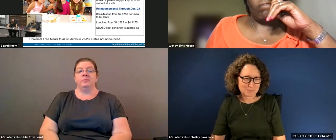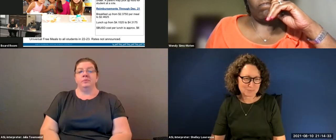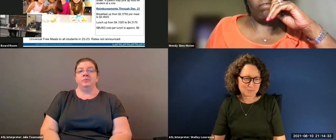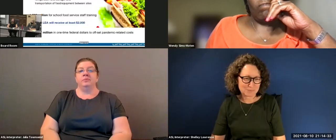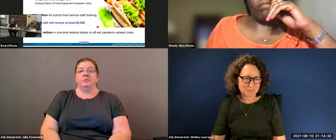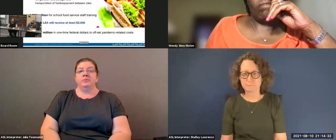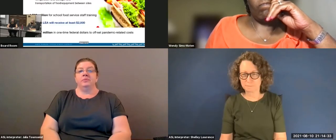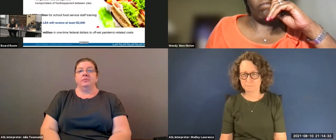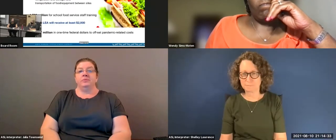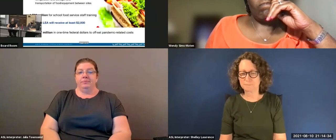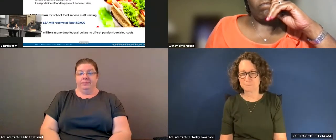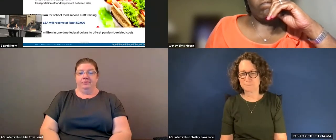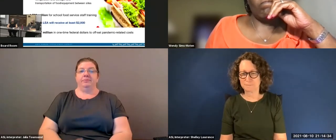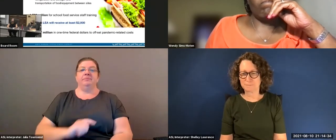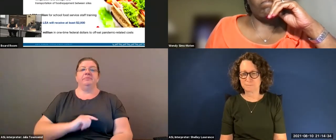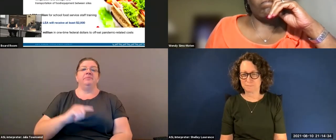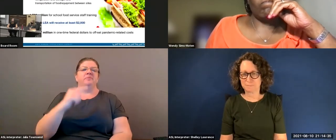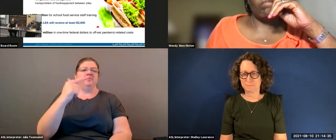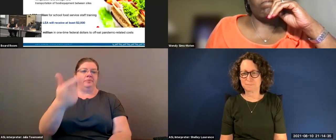please.